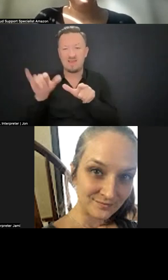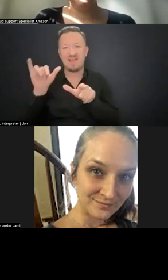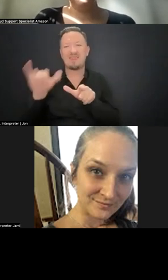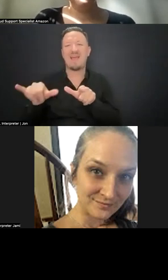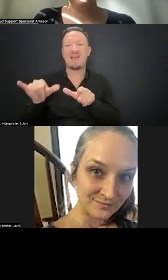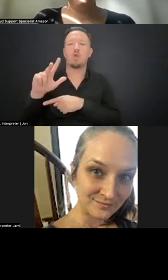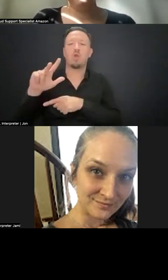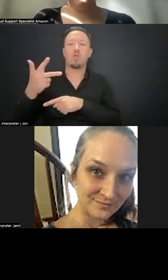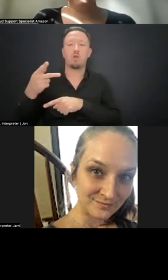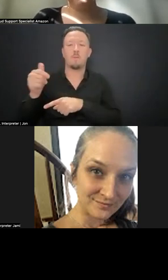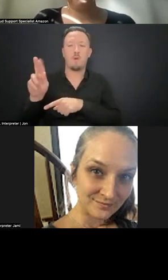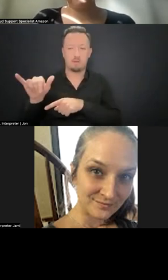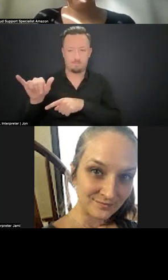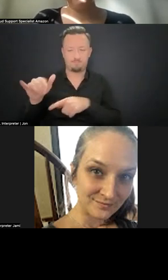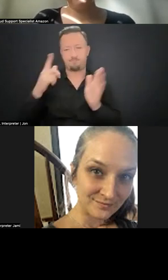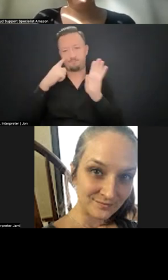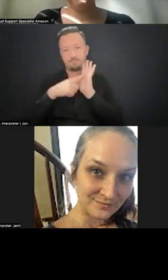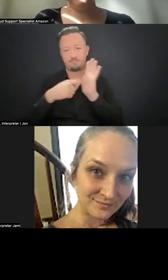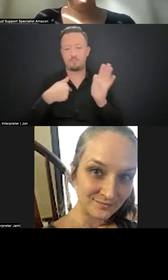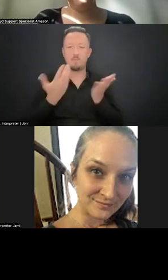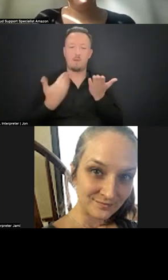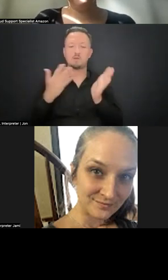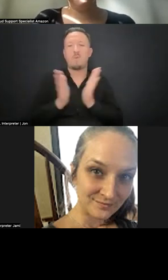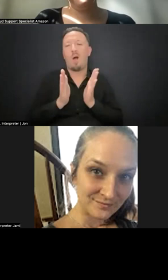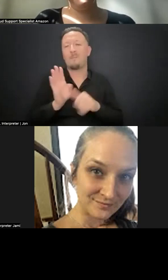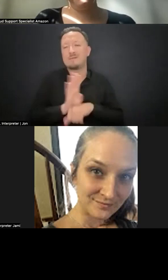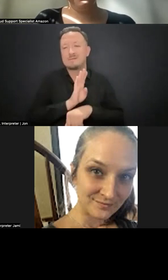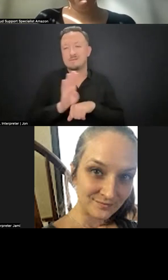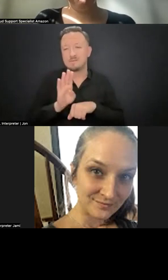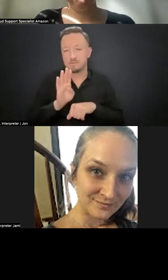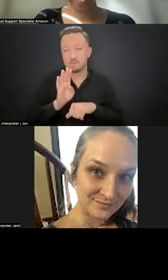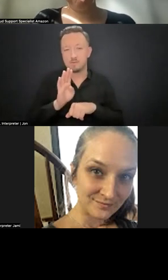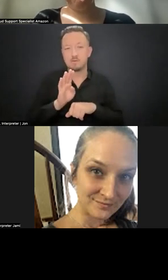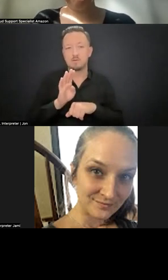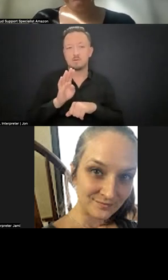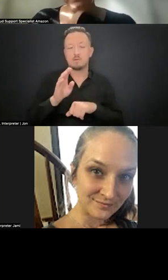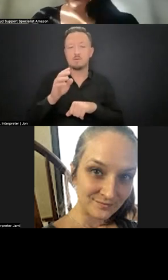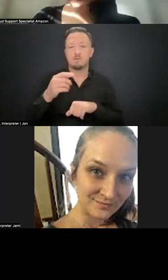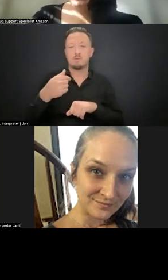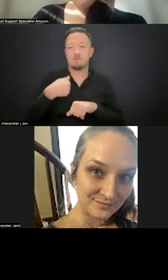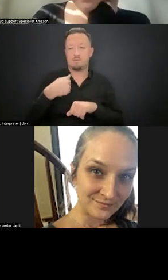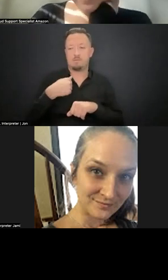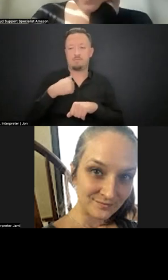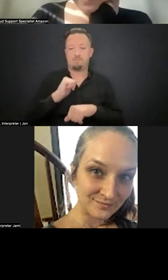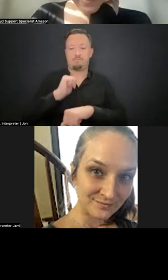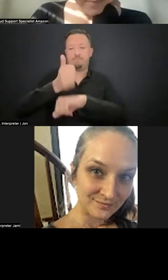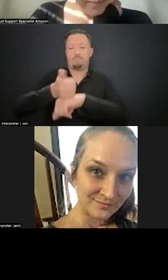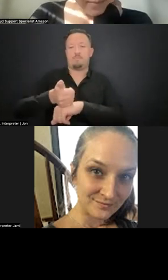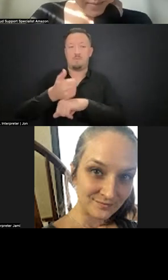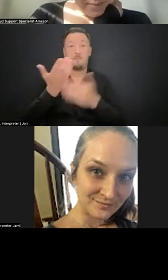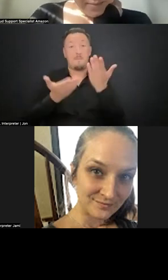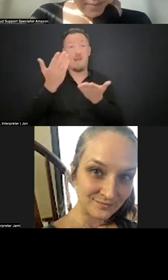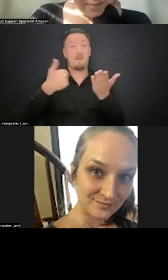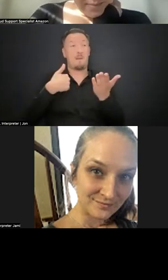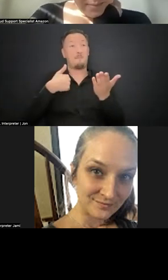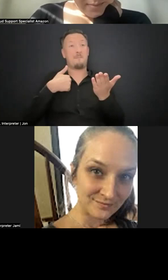So you're a small business and you want to host some site. So you're looking to downgrade your space,